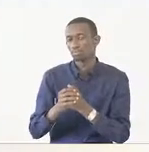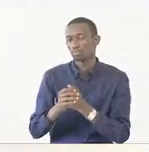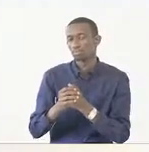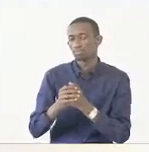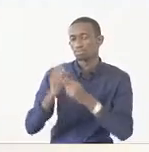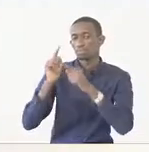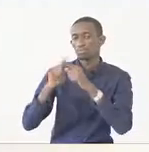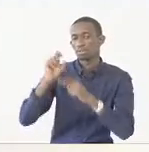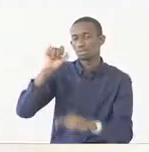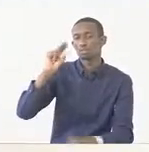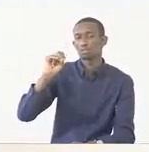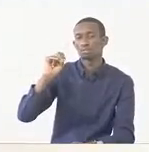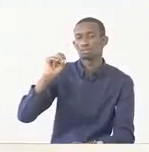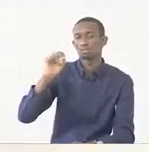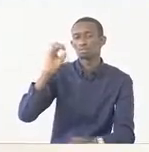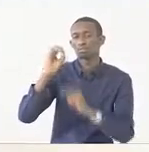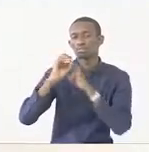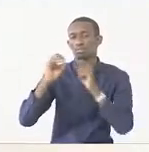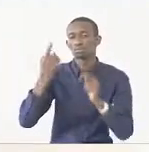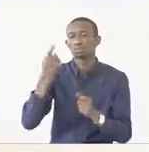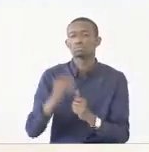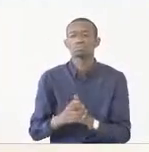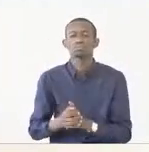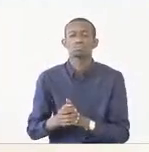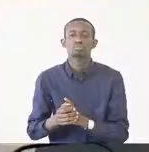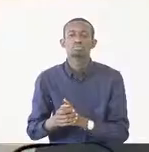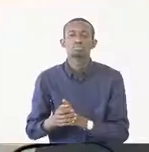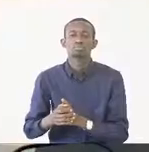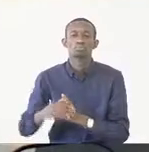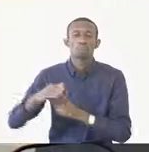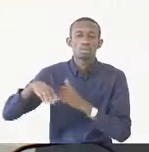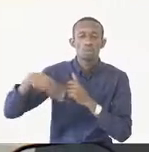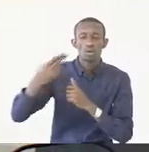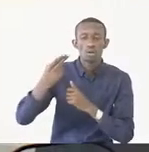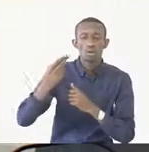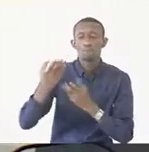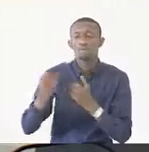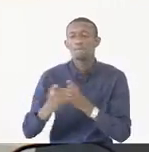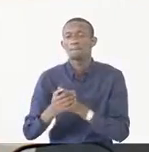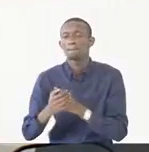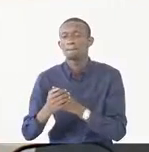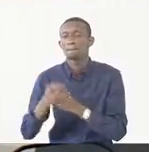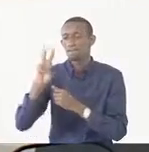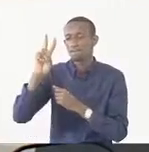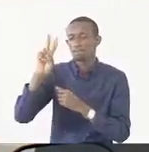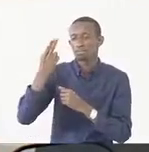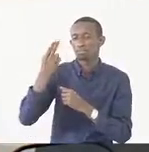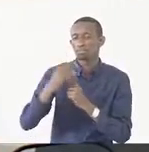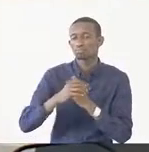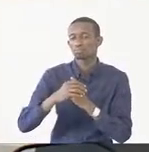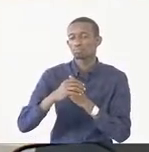1. The first and the second here we have V2 sine theta 2. And then,